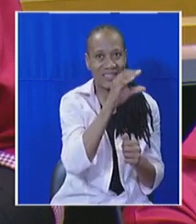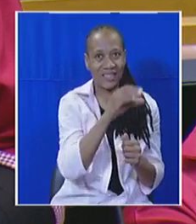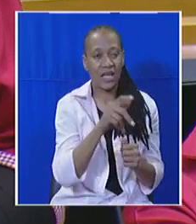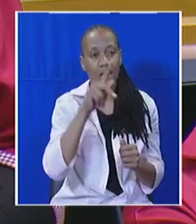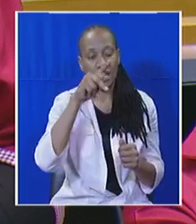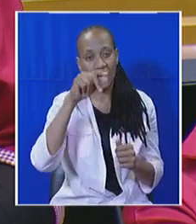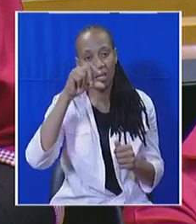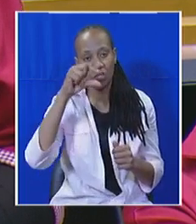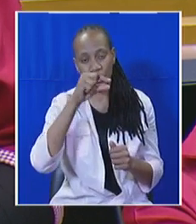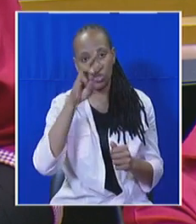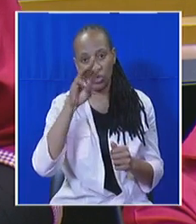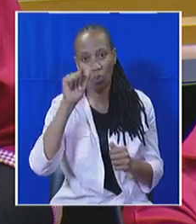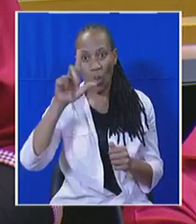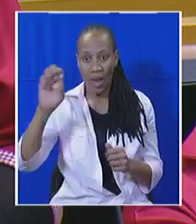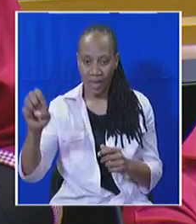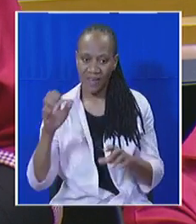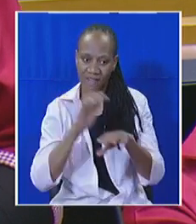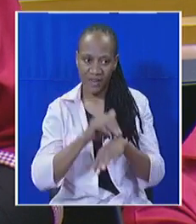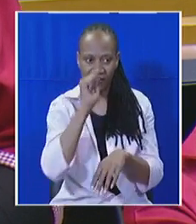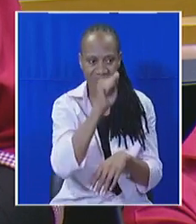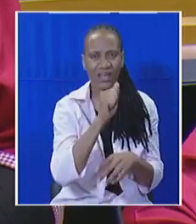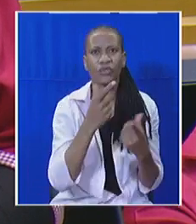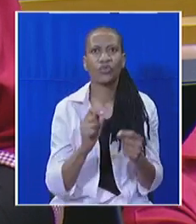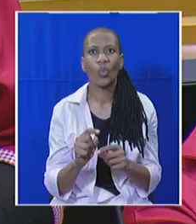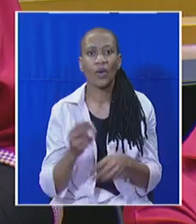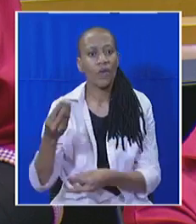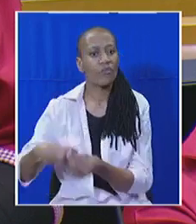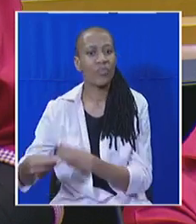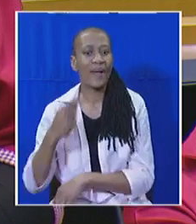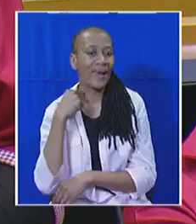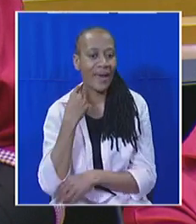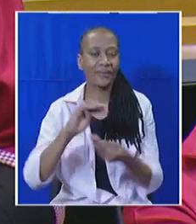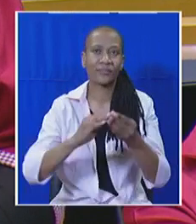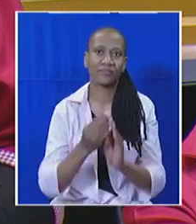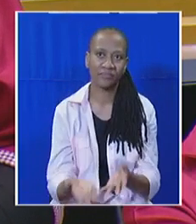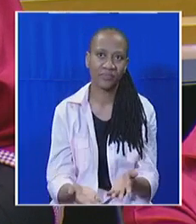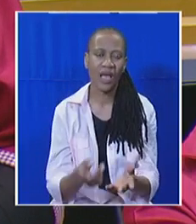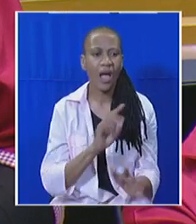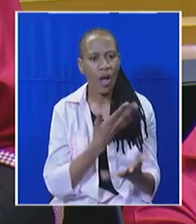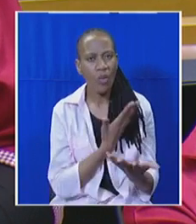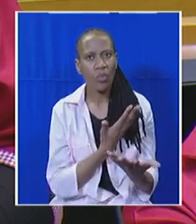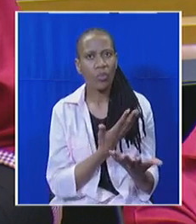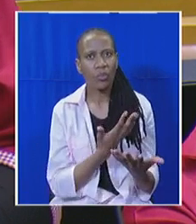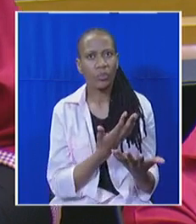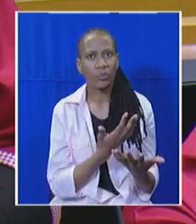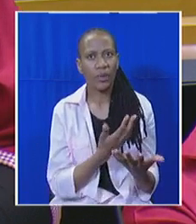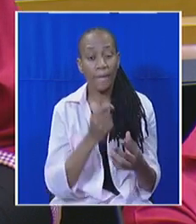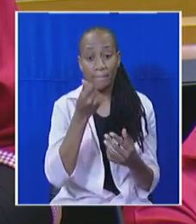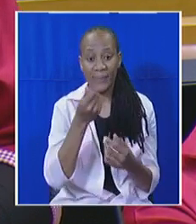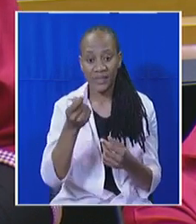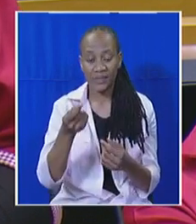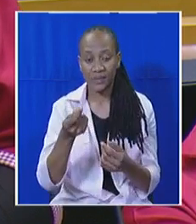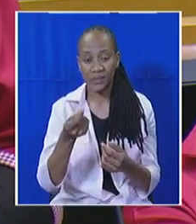his friends embezzled and defrauded the community by illegally transferring money from the community's